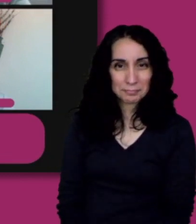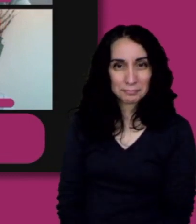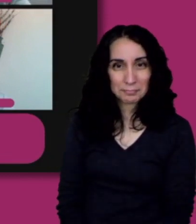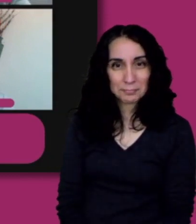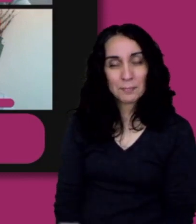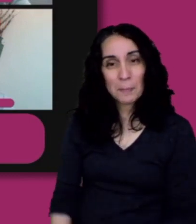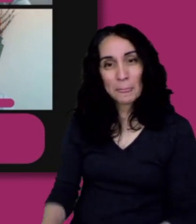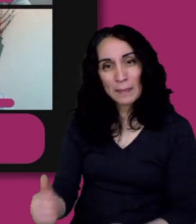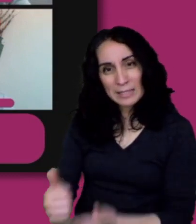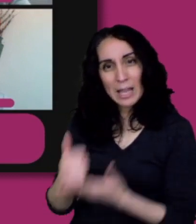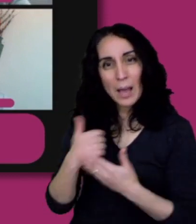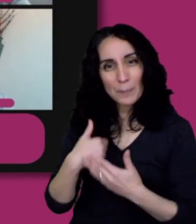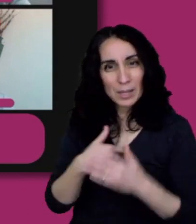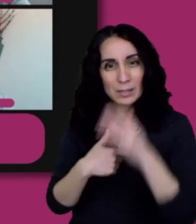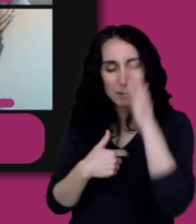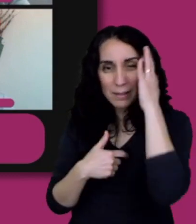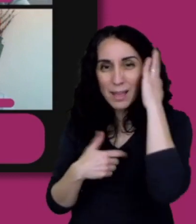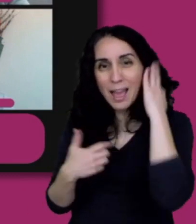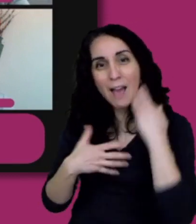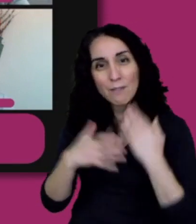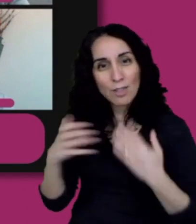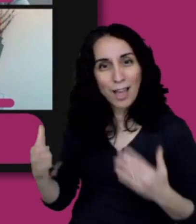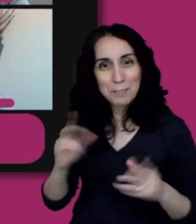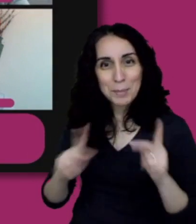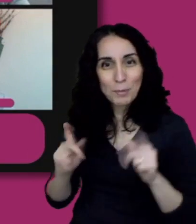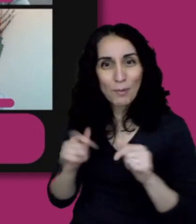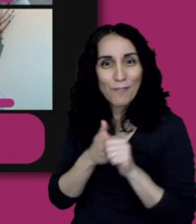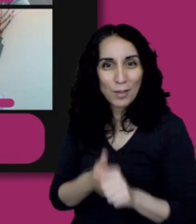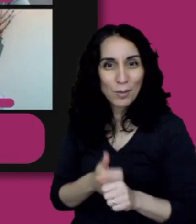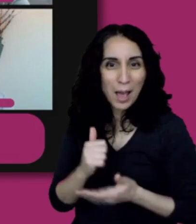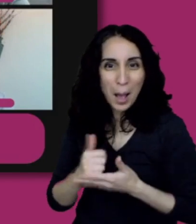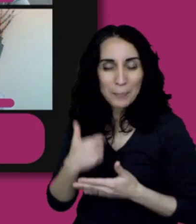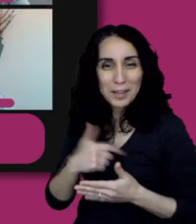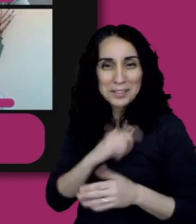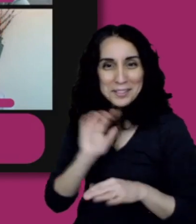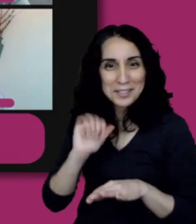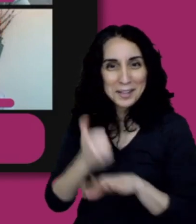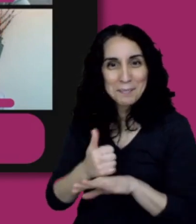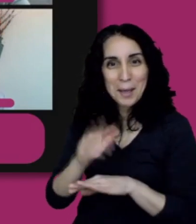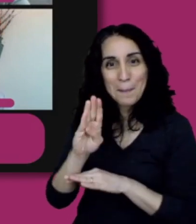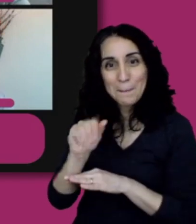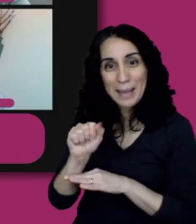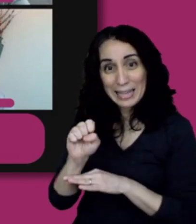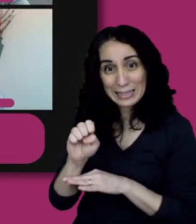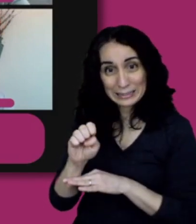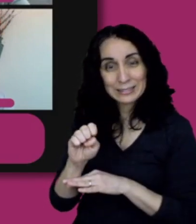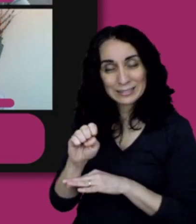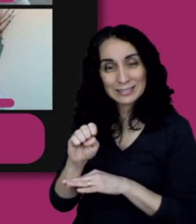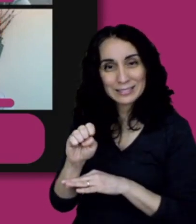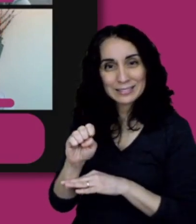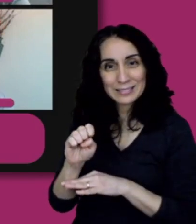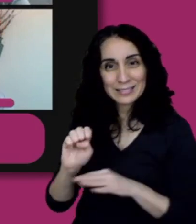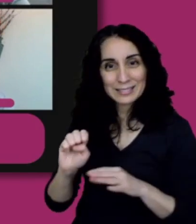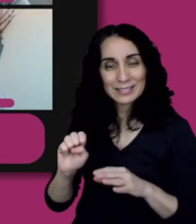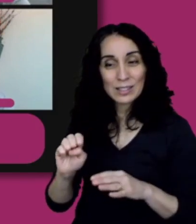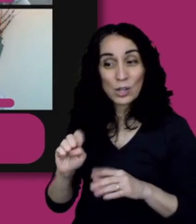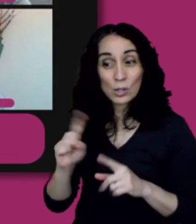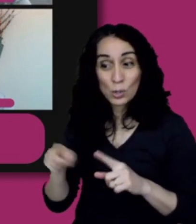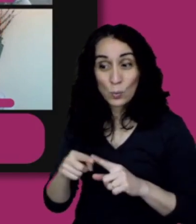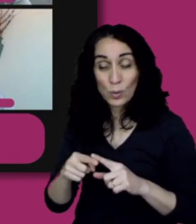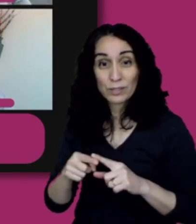It's helped us gather a strong following, so that we helped us build a base, so that when